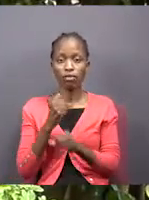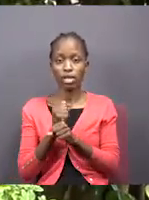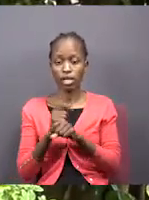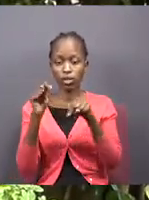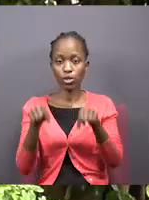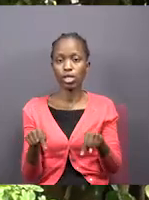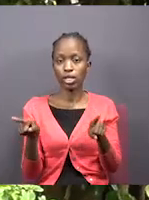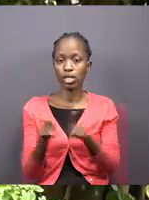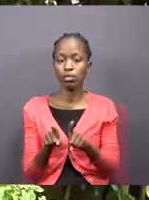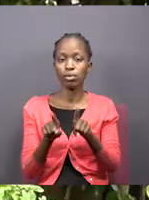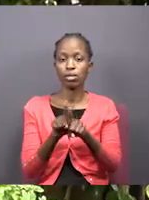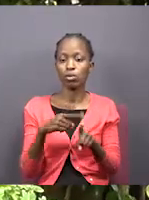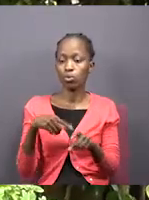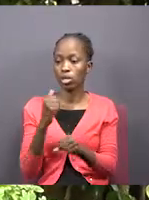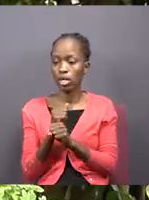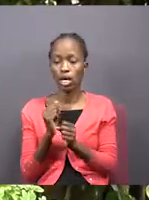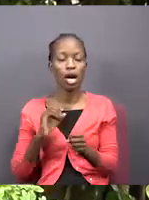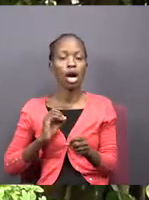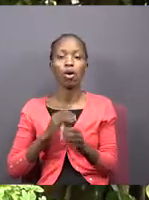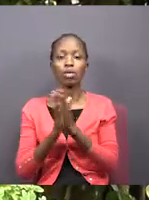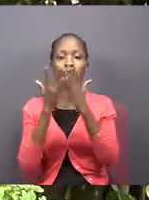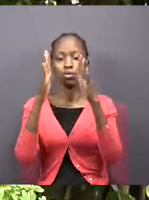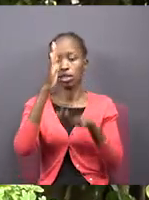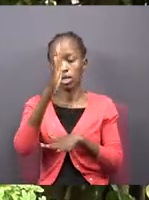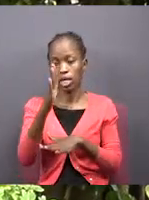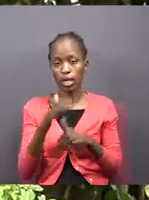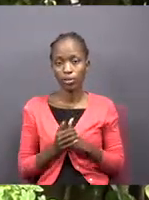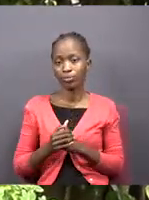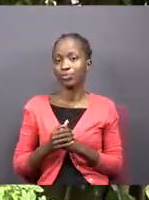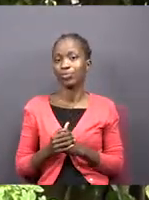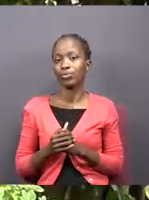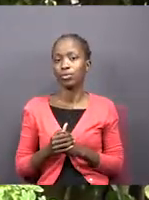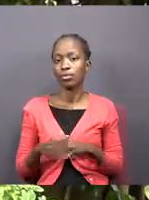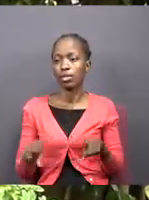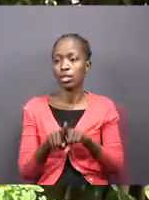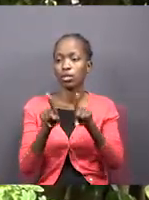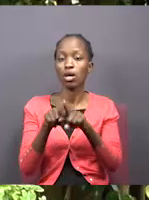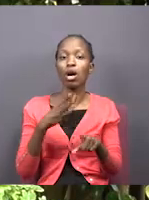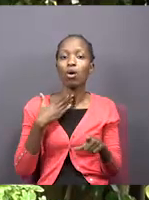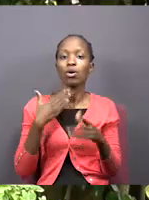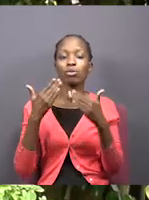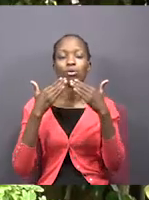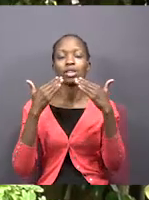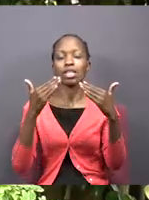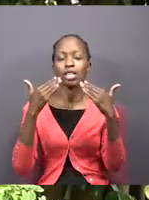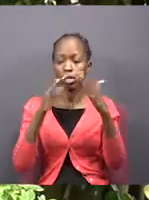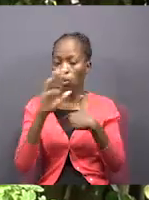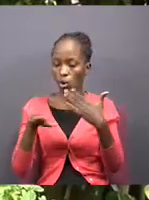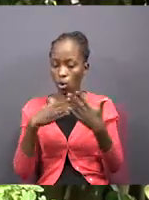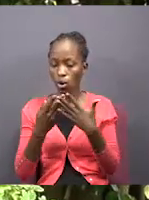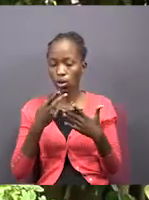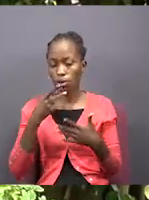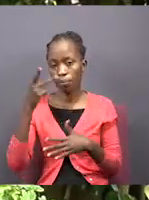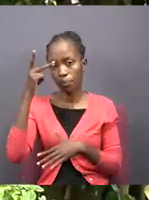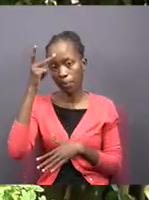done today as we did our celebration Sunday. And I want also to appreciate every